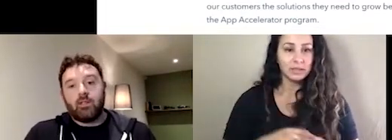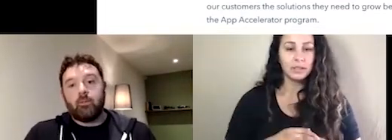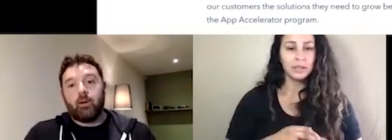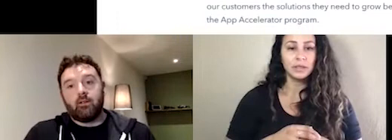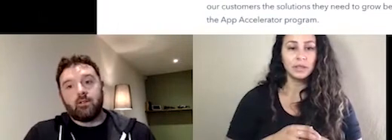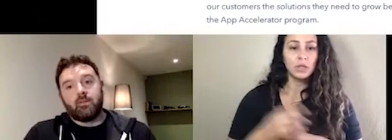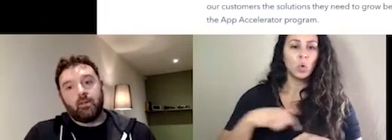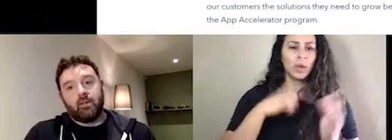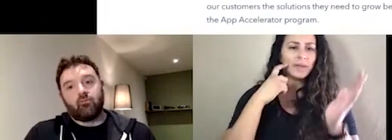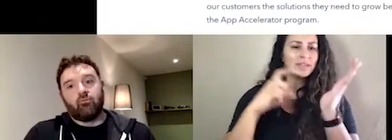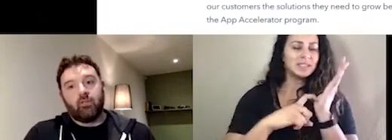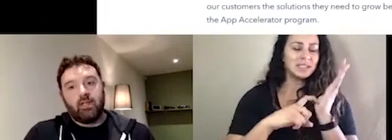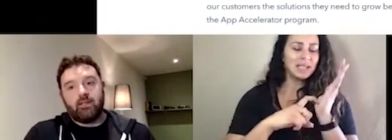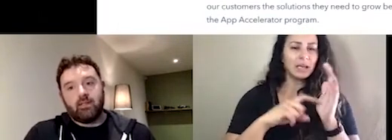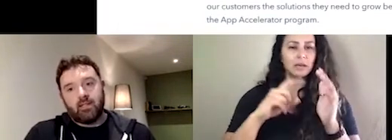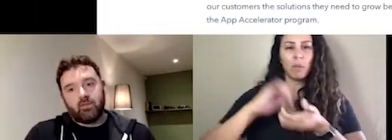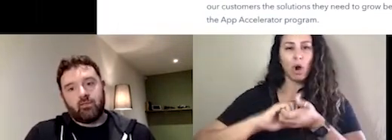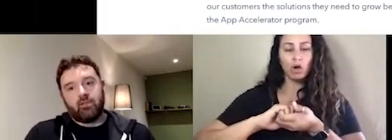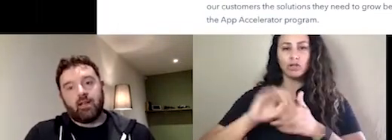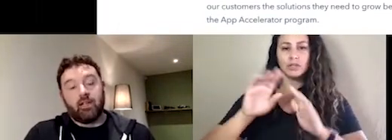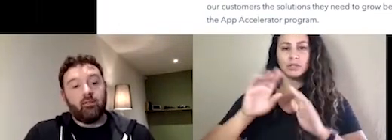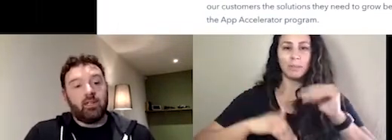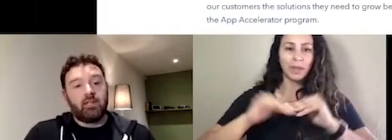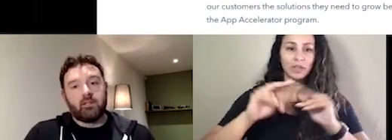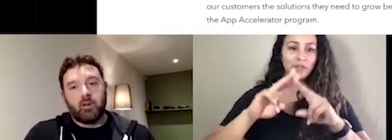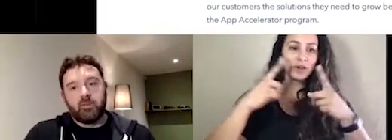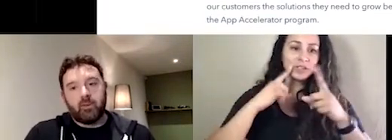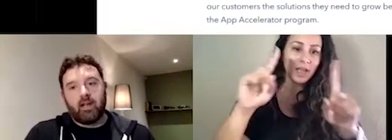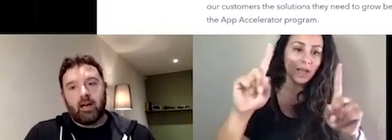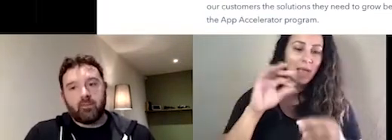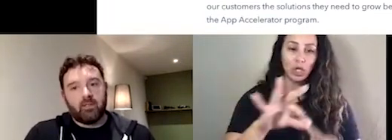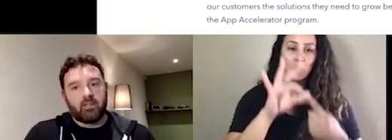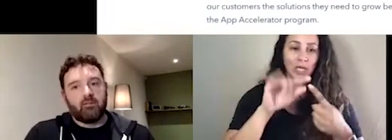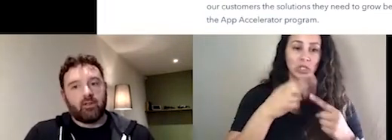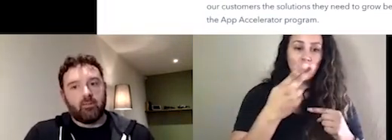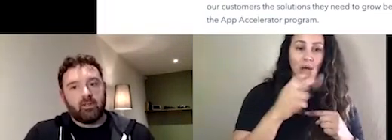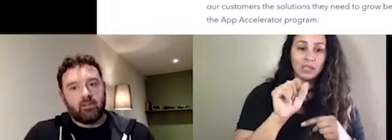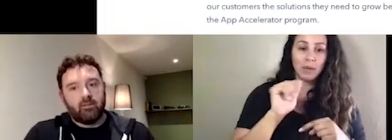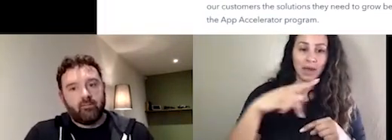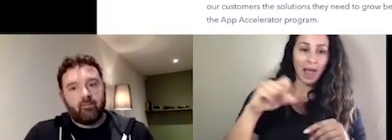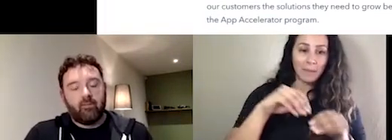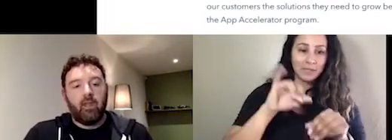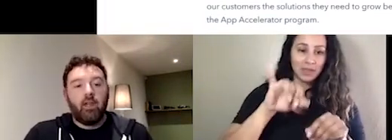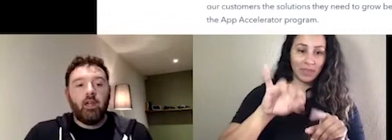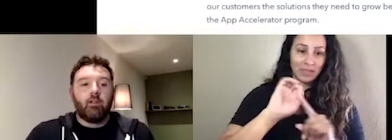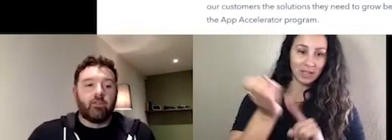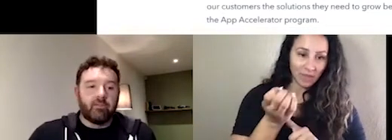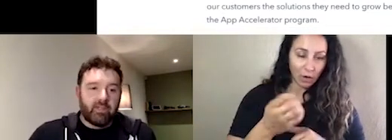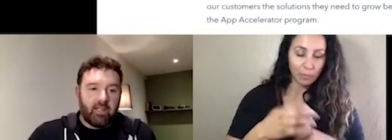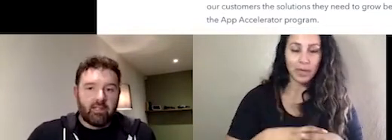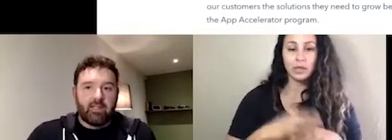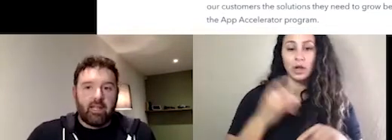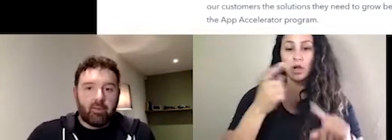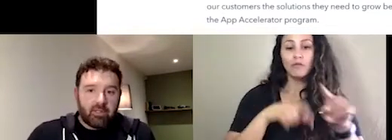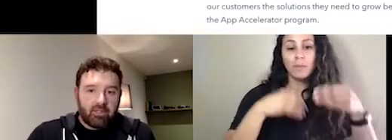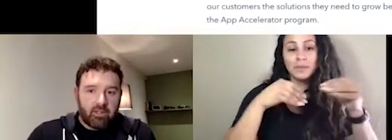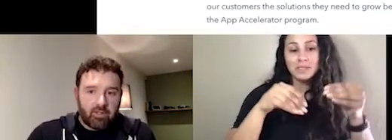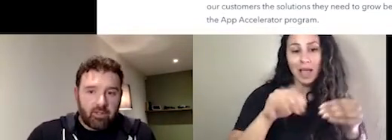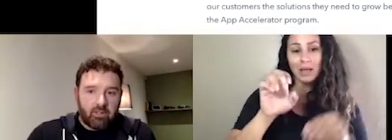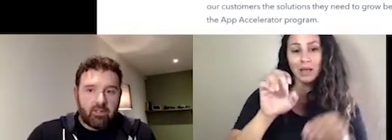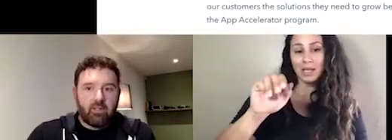We've seen partners build really successful and unique to HubSpot apps in this environment, from sales